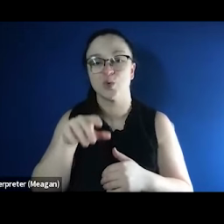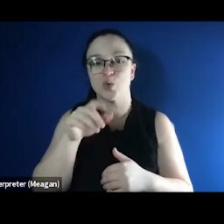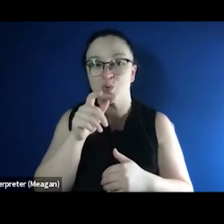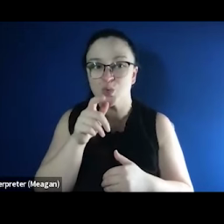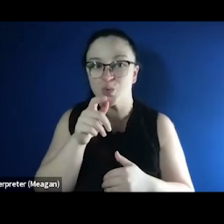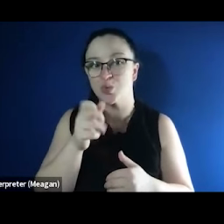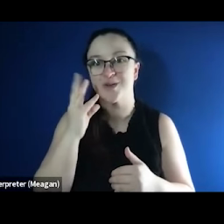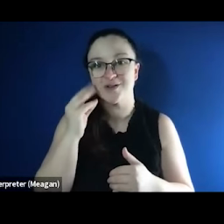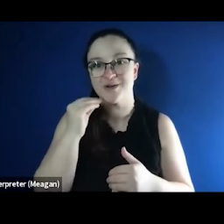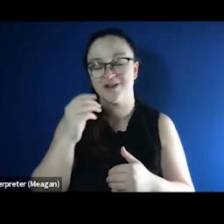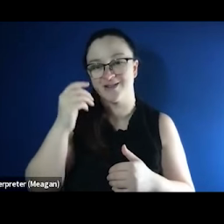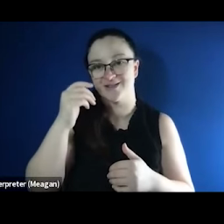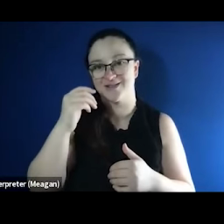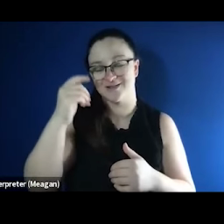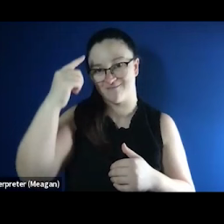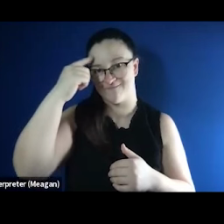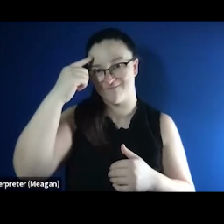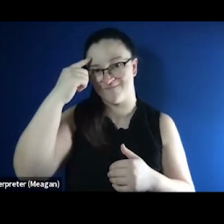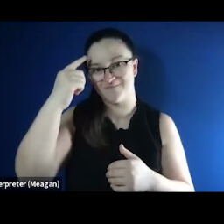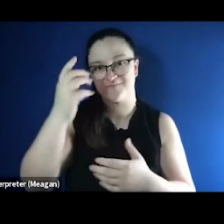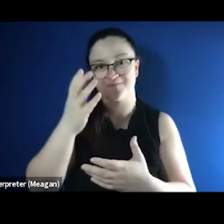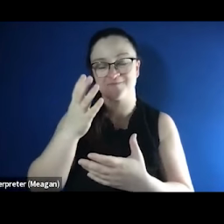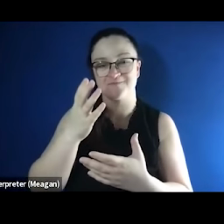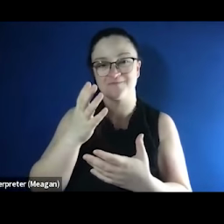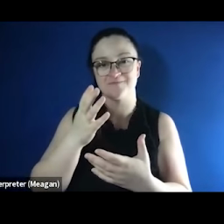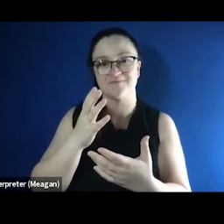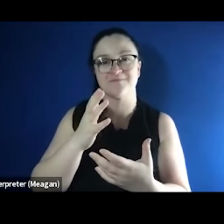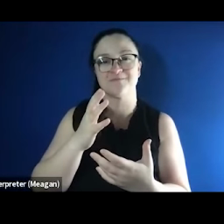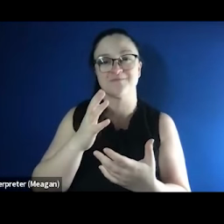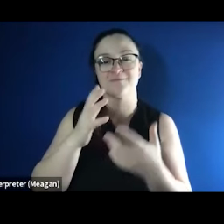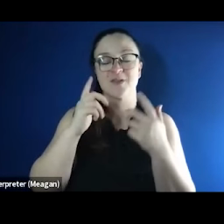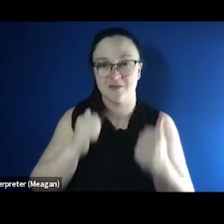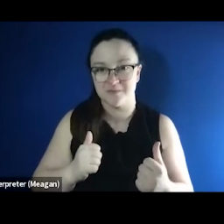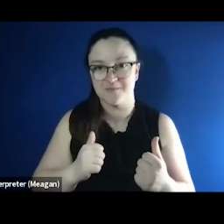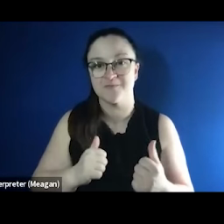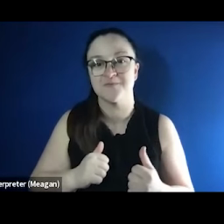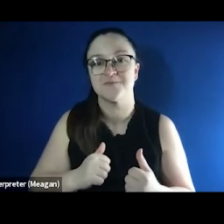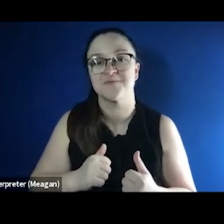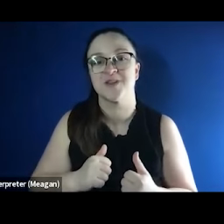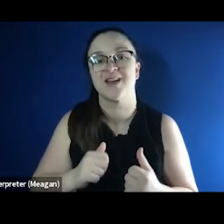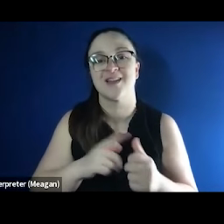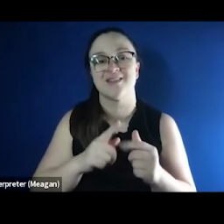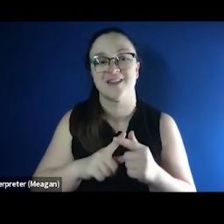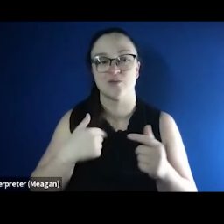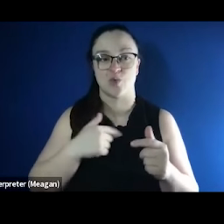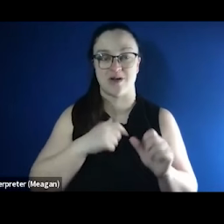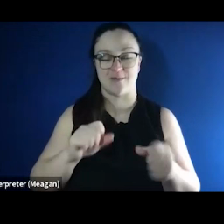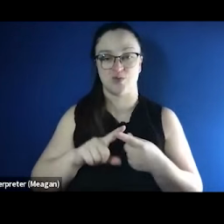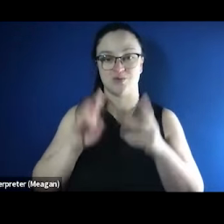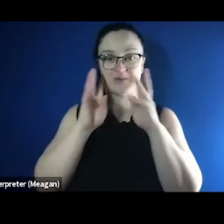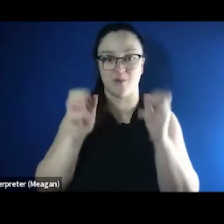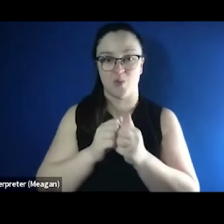or otherwise, can be helpful in terms of enhancing our empathy and our willingness to be creative in terms of interventions.